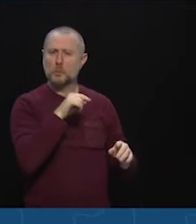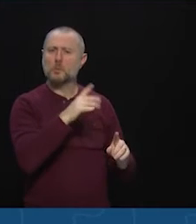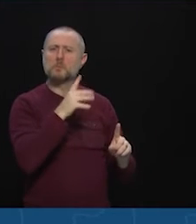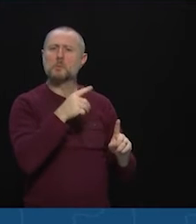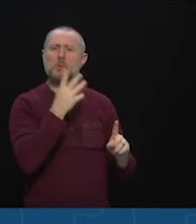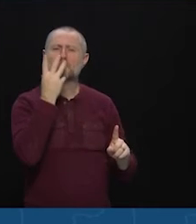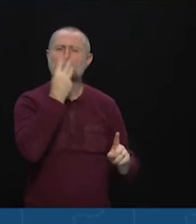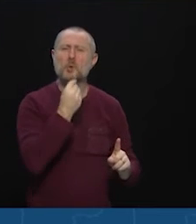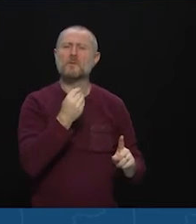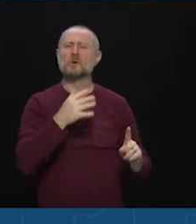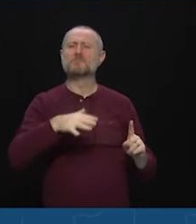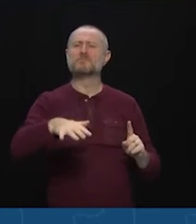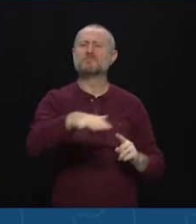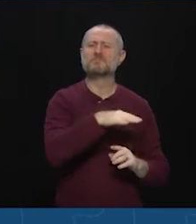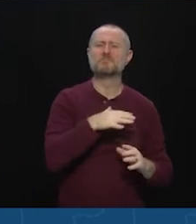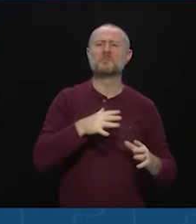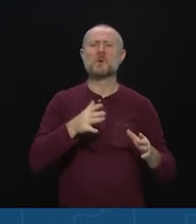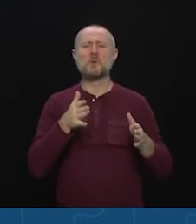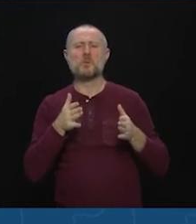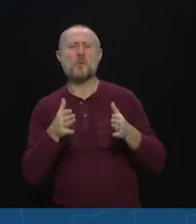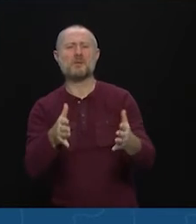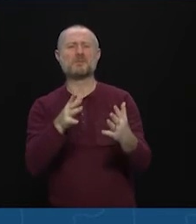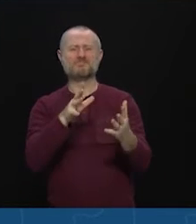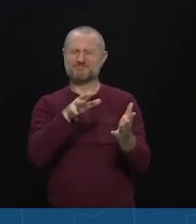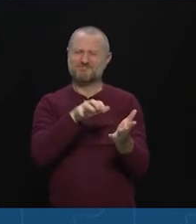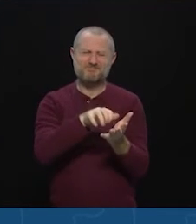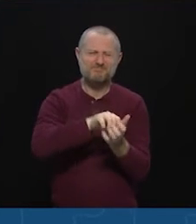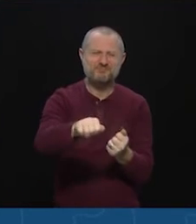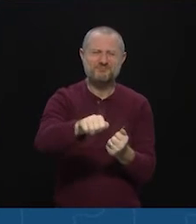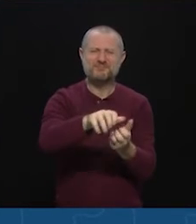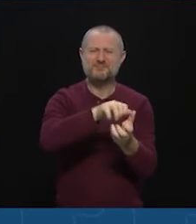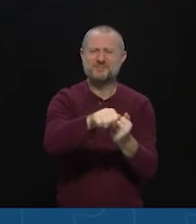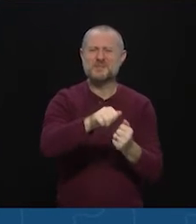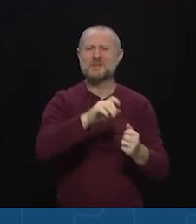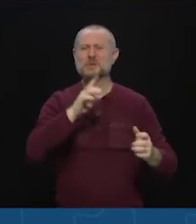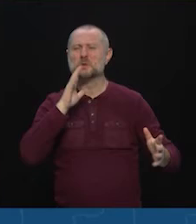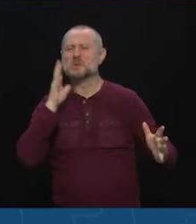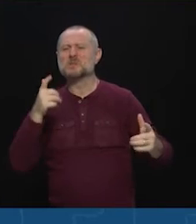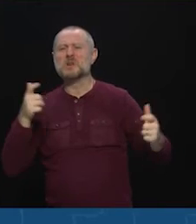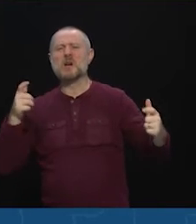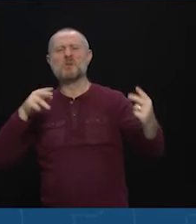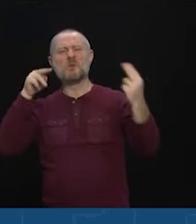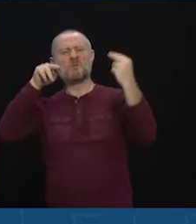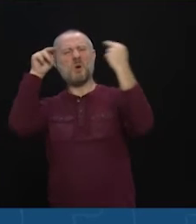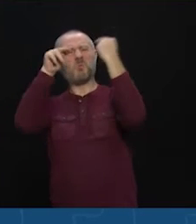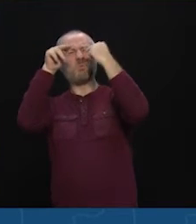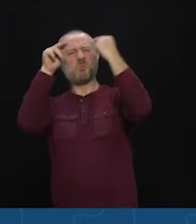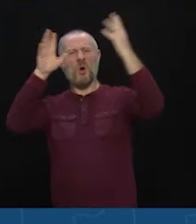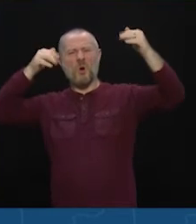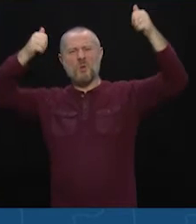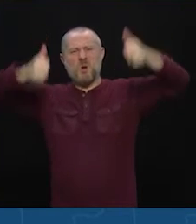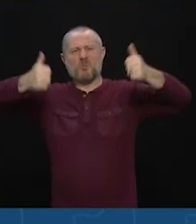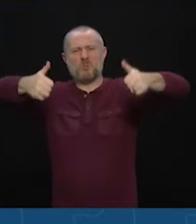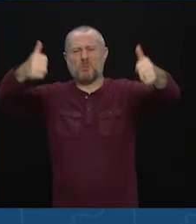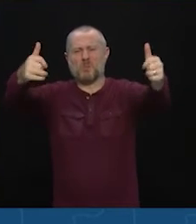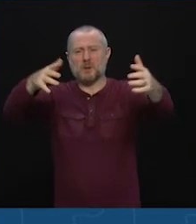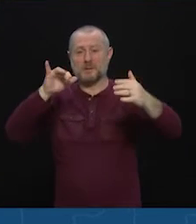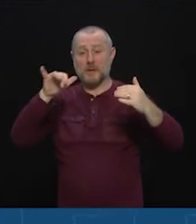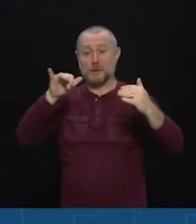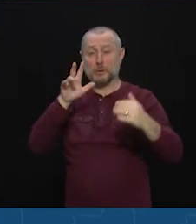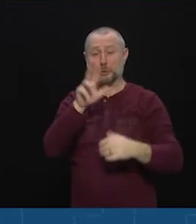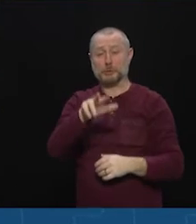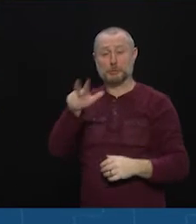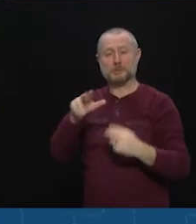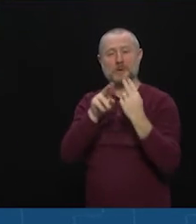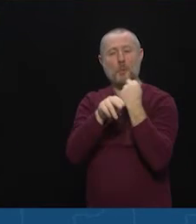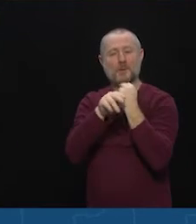Humboldt Parkway, was just eviscerated when a giant highway came through, known as 33, known as the Kensington as well. We had the